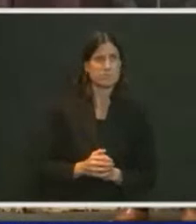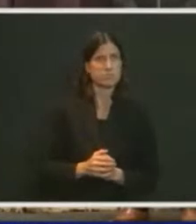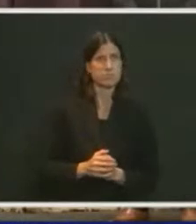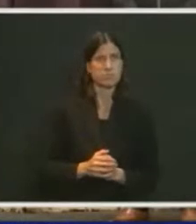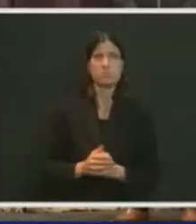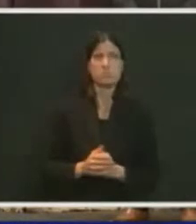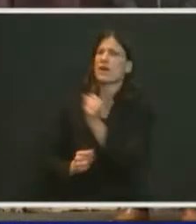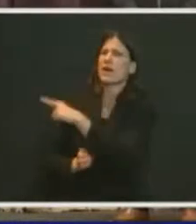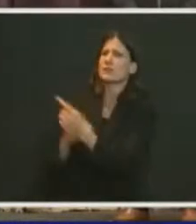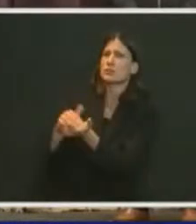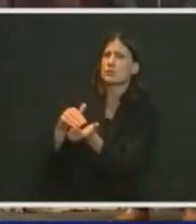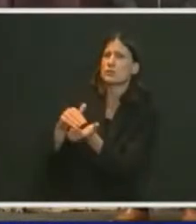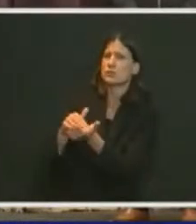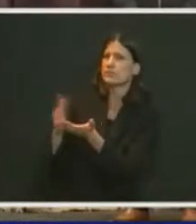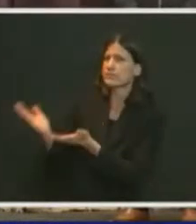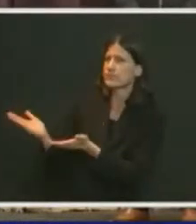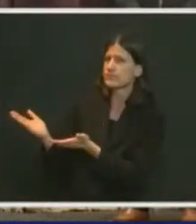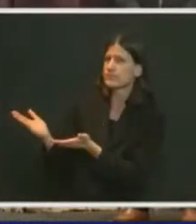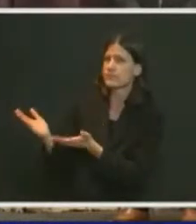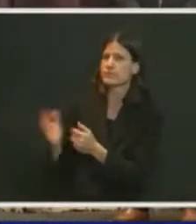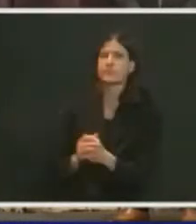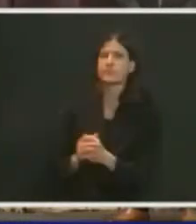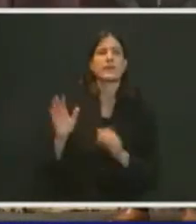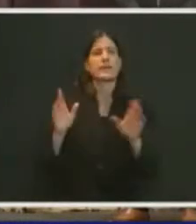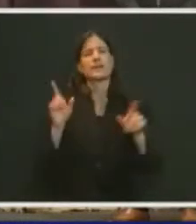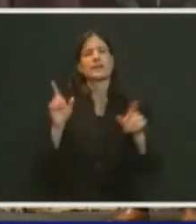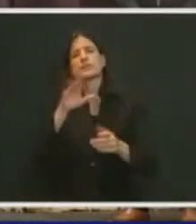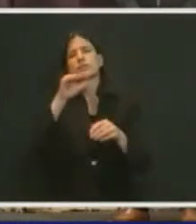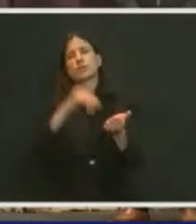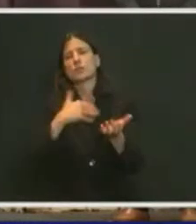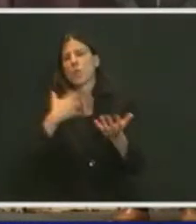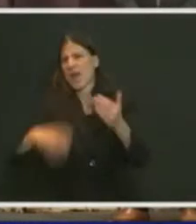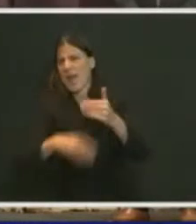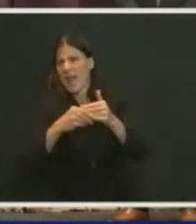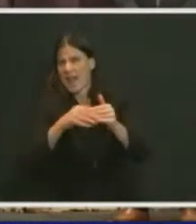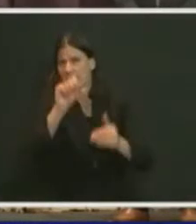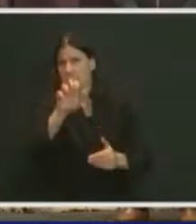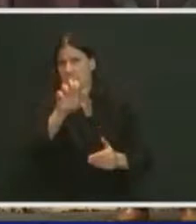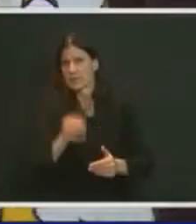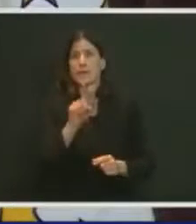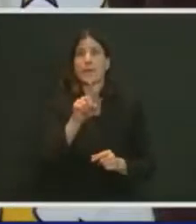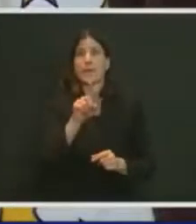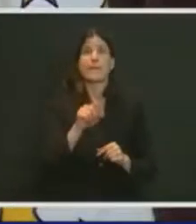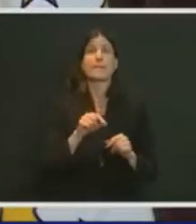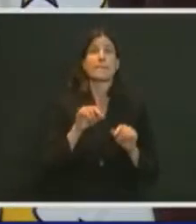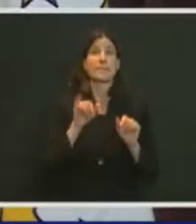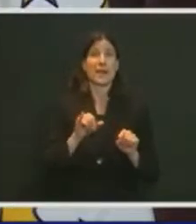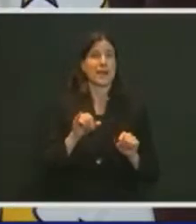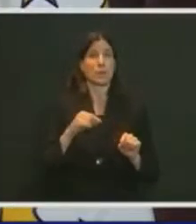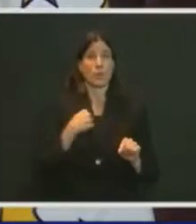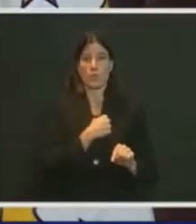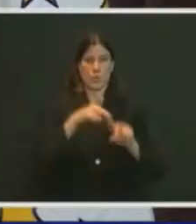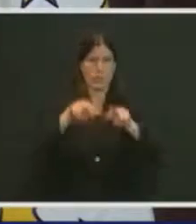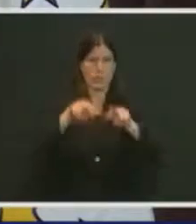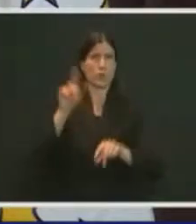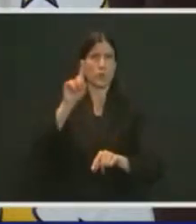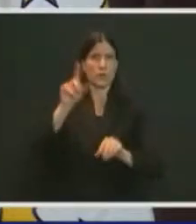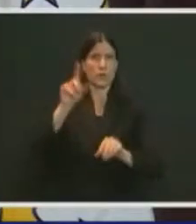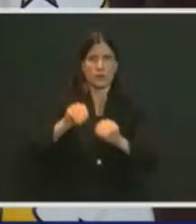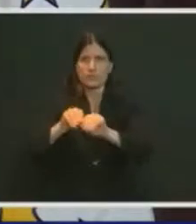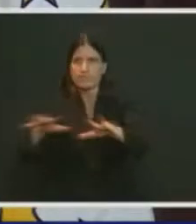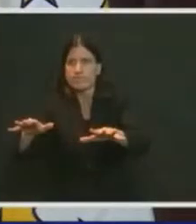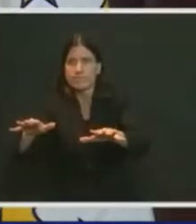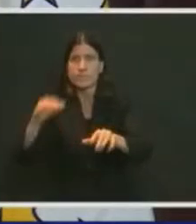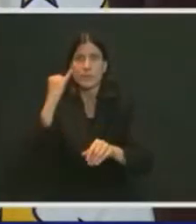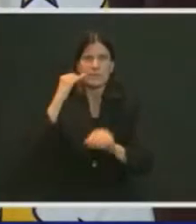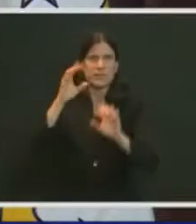And the testing process has been focused on where we are seeing the outbreak. So just to be able to